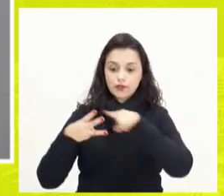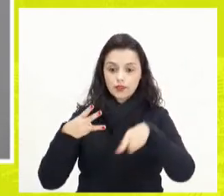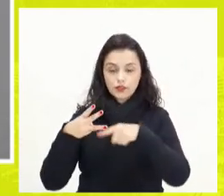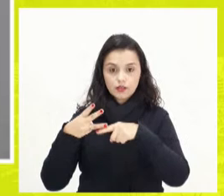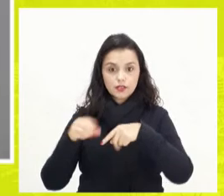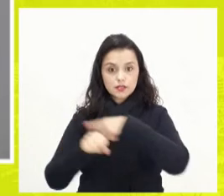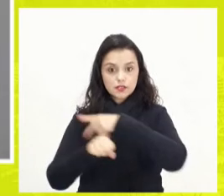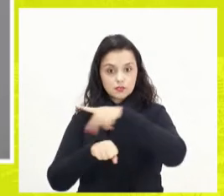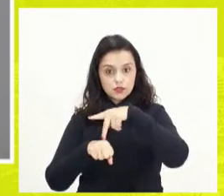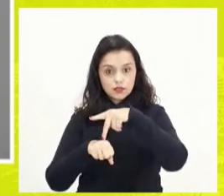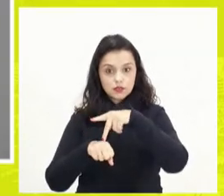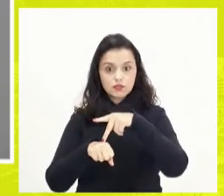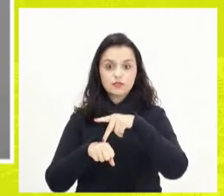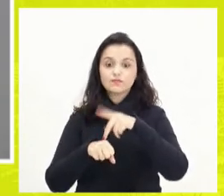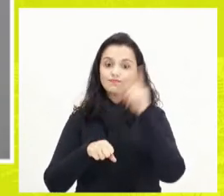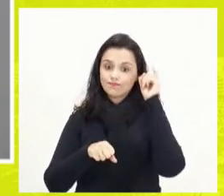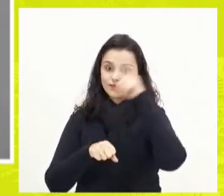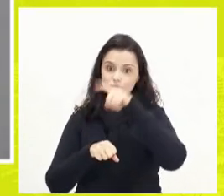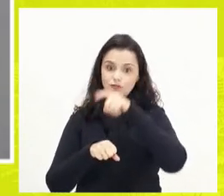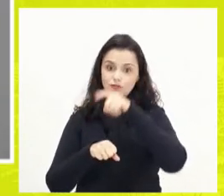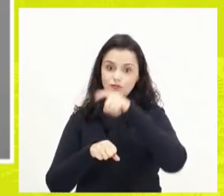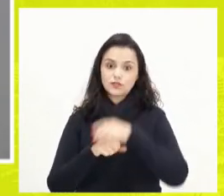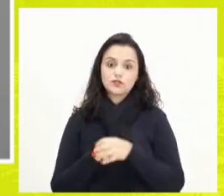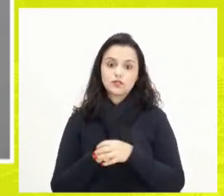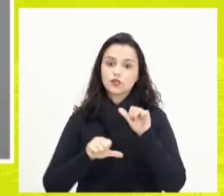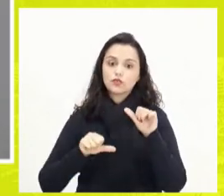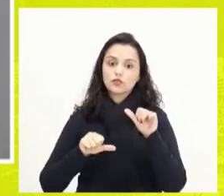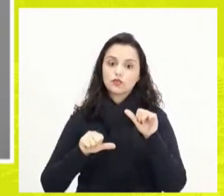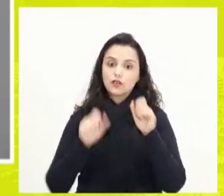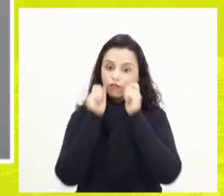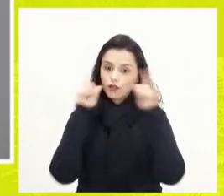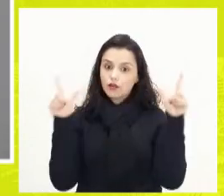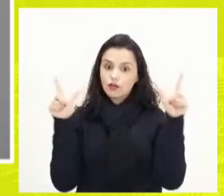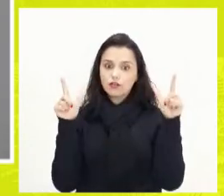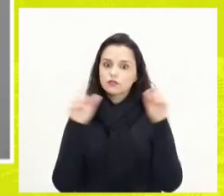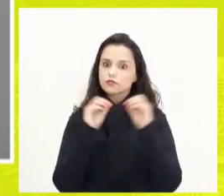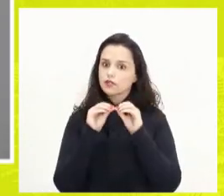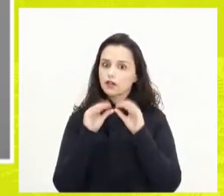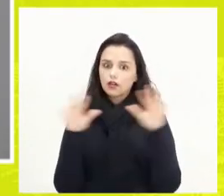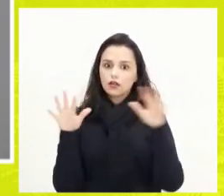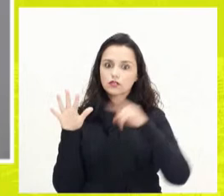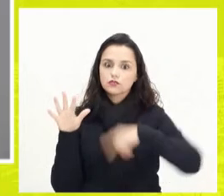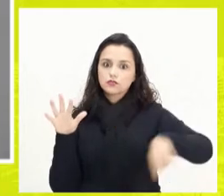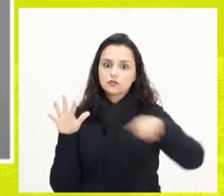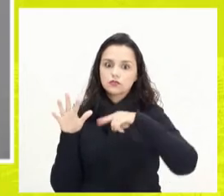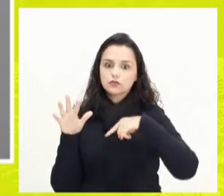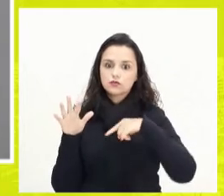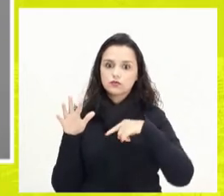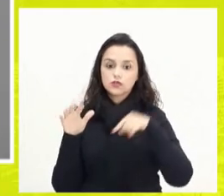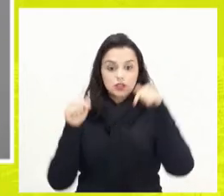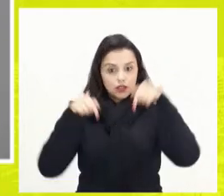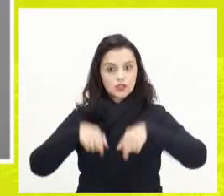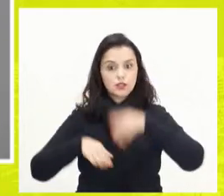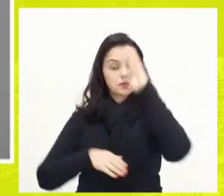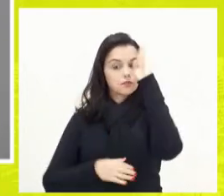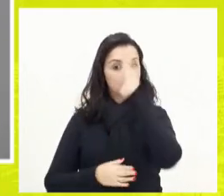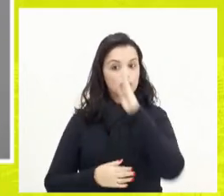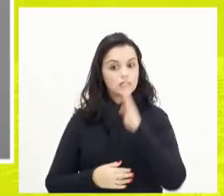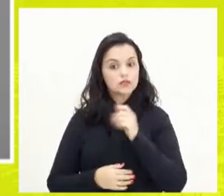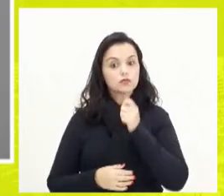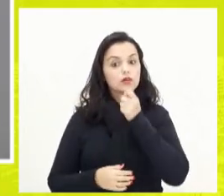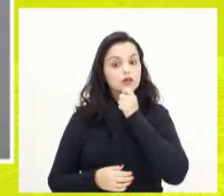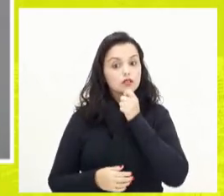you know these elections so the british elections the peninsula extend the indian elections uh as opposed as the